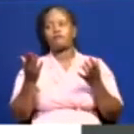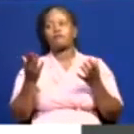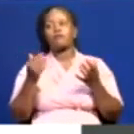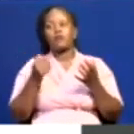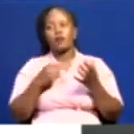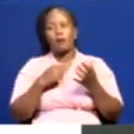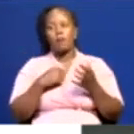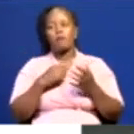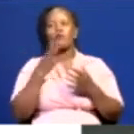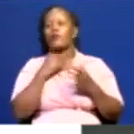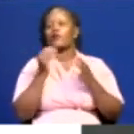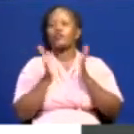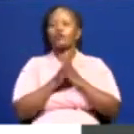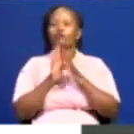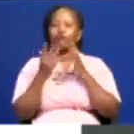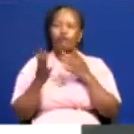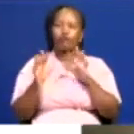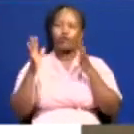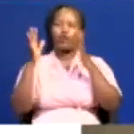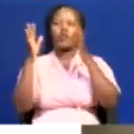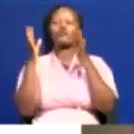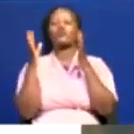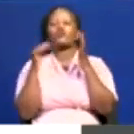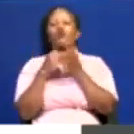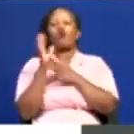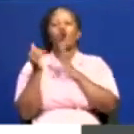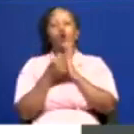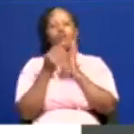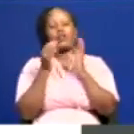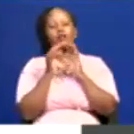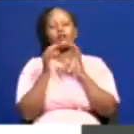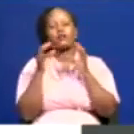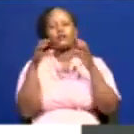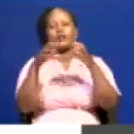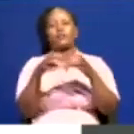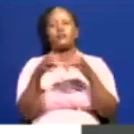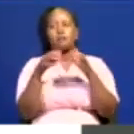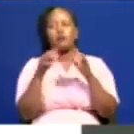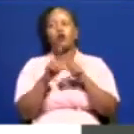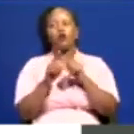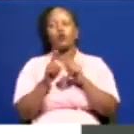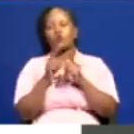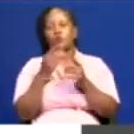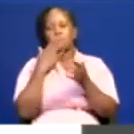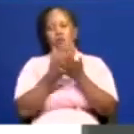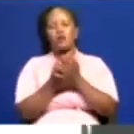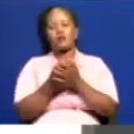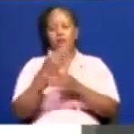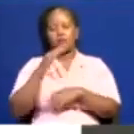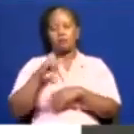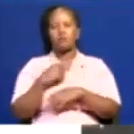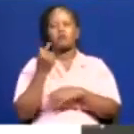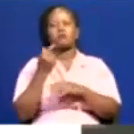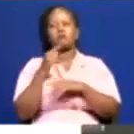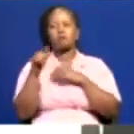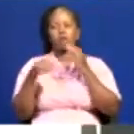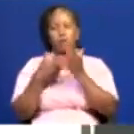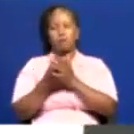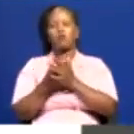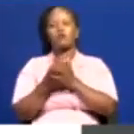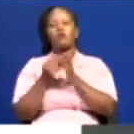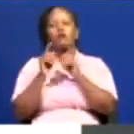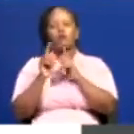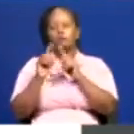would like to congratulate the technical team and me myself for the hard work to reach there. I know I've